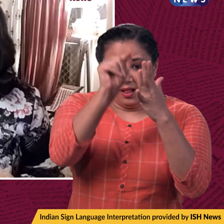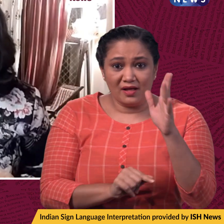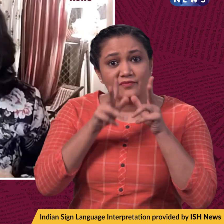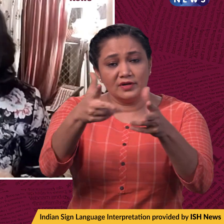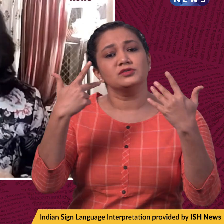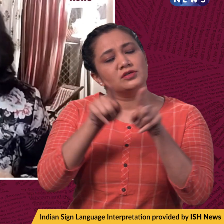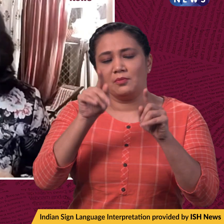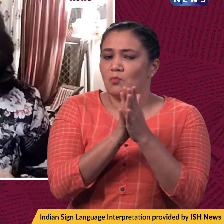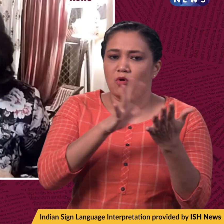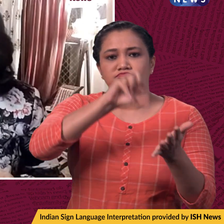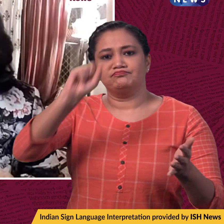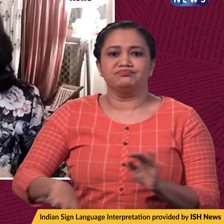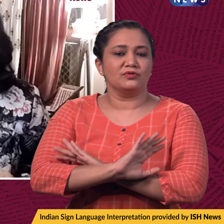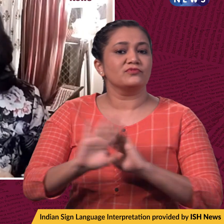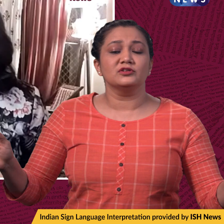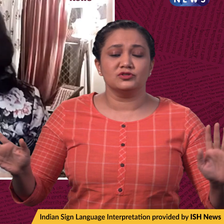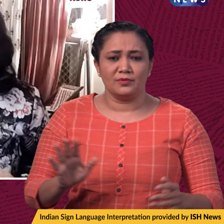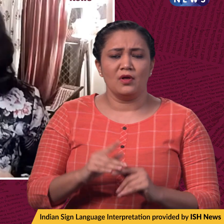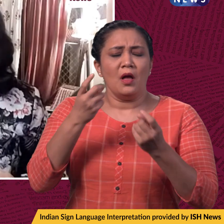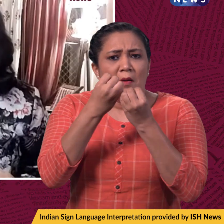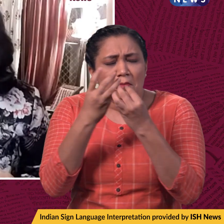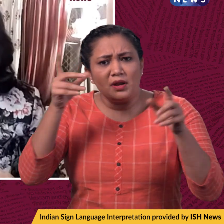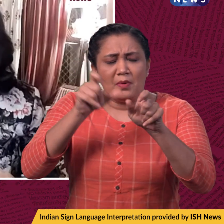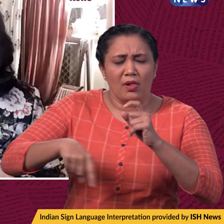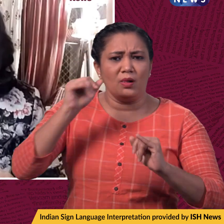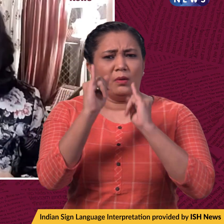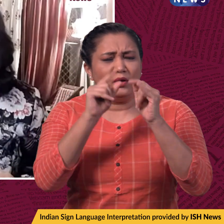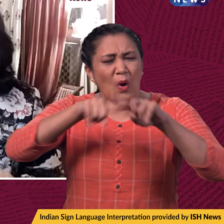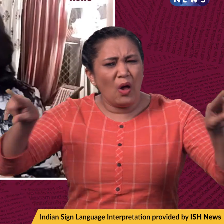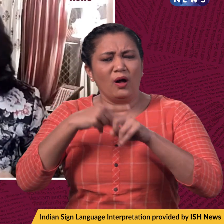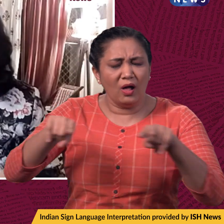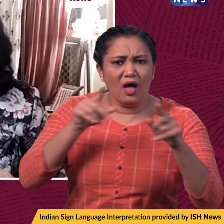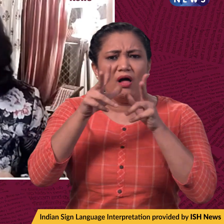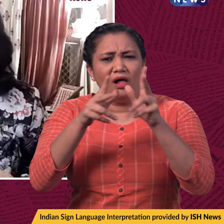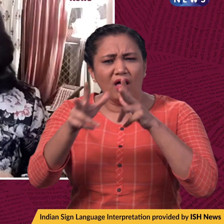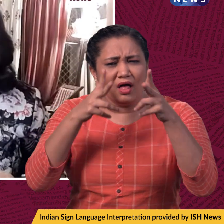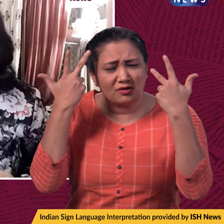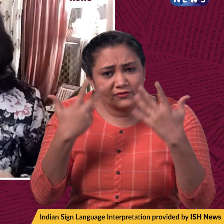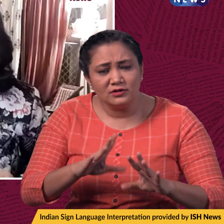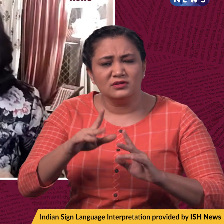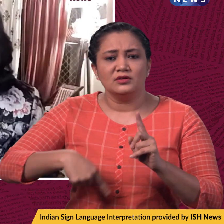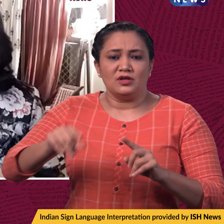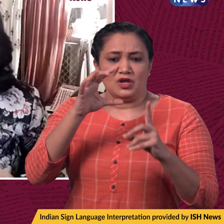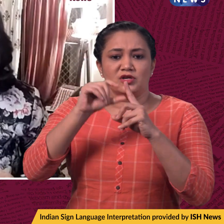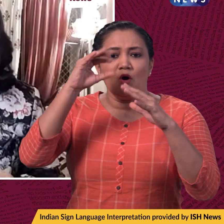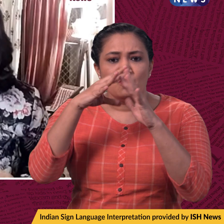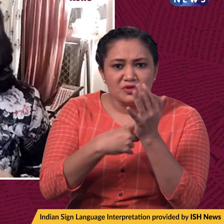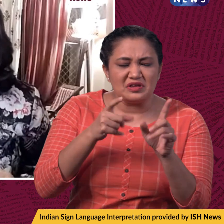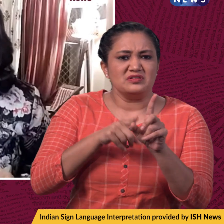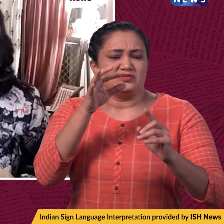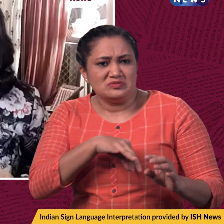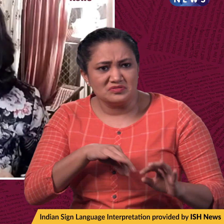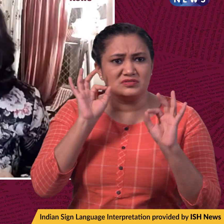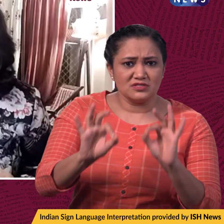is going to now be withdrawn after several people criticized it and faced flack for mentioning merits of